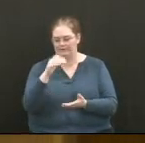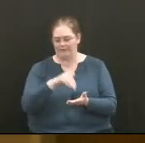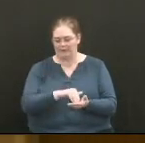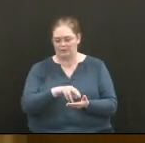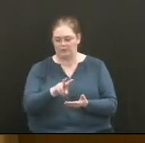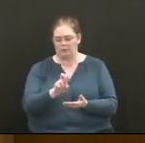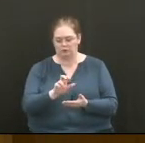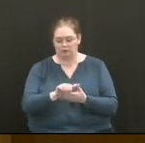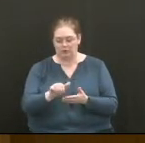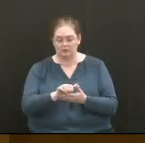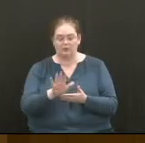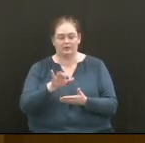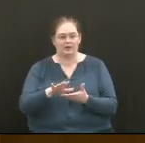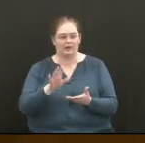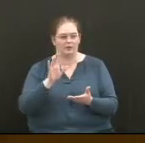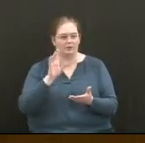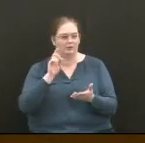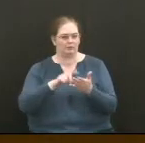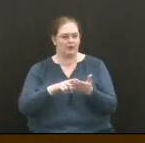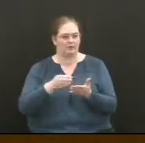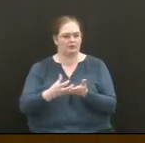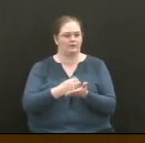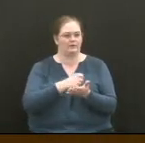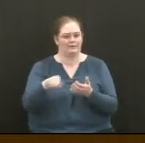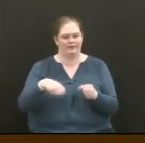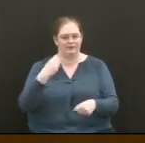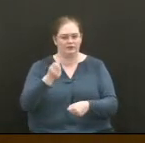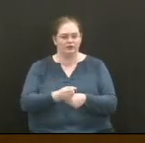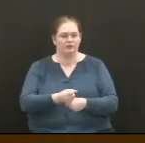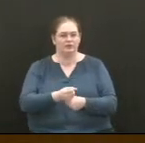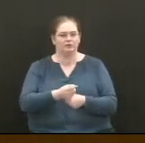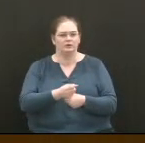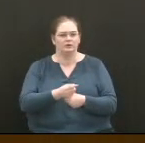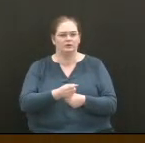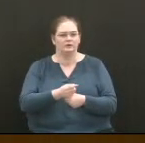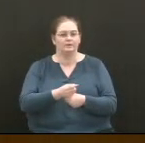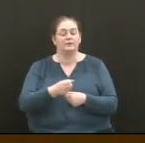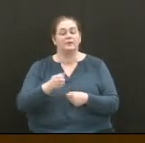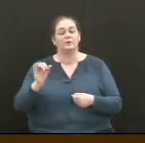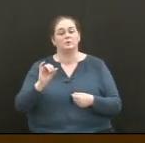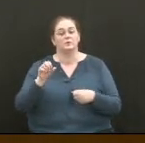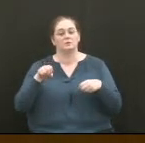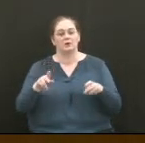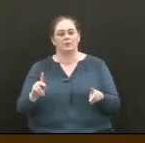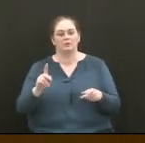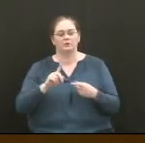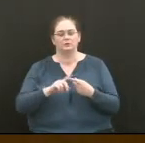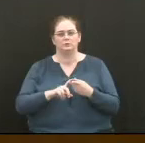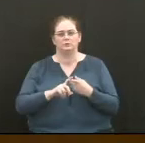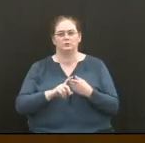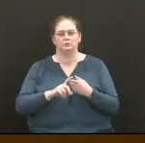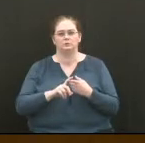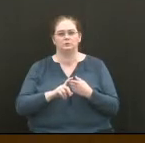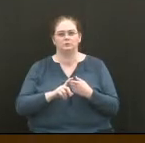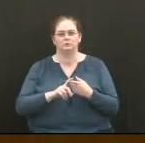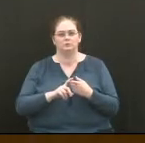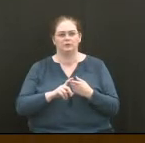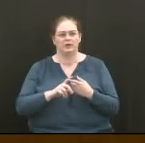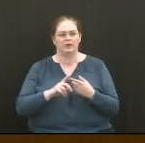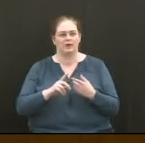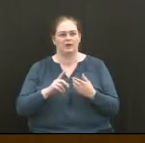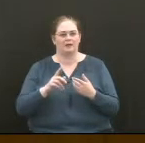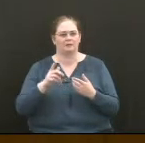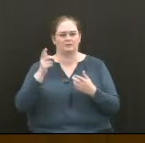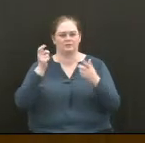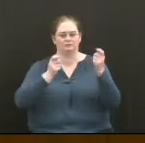$912,200, and that would recognize the revenue for this year. There is also an opportunity to possibly draw down